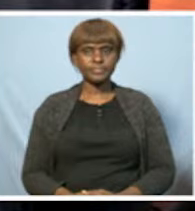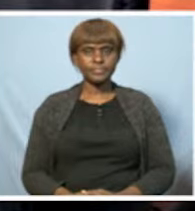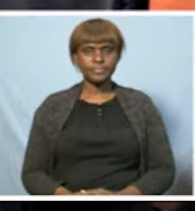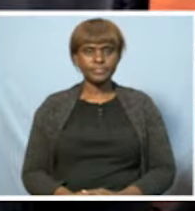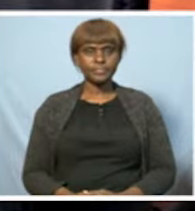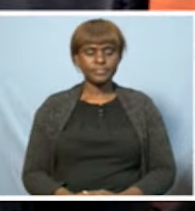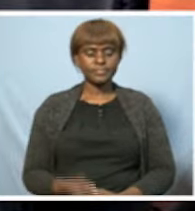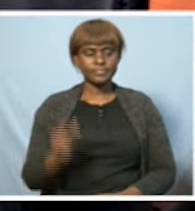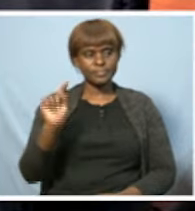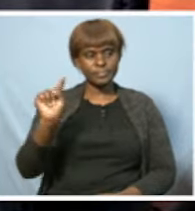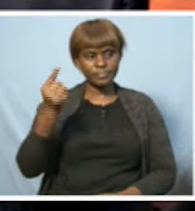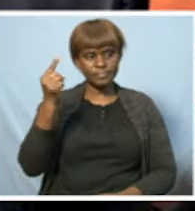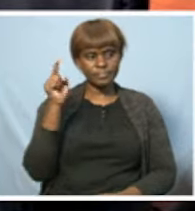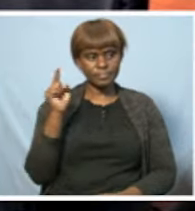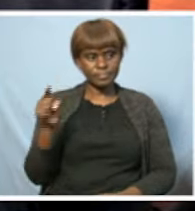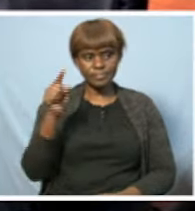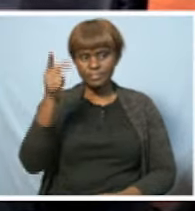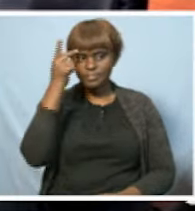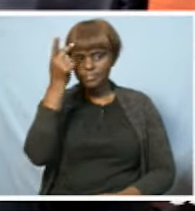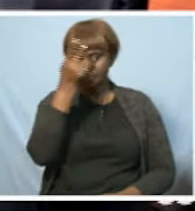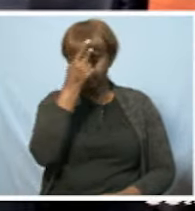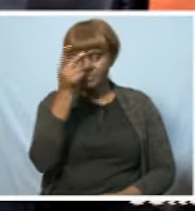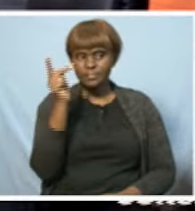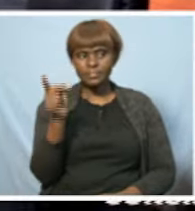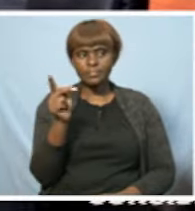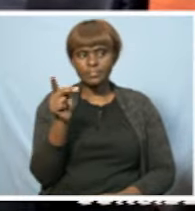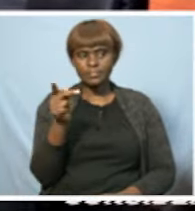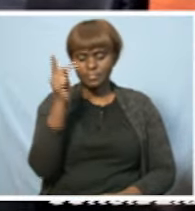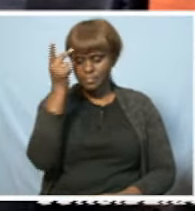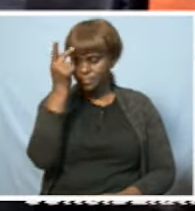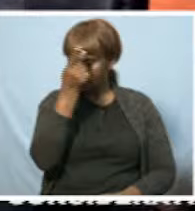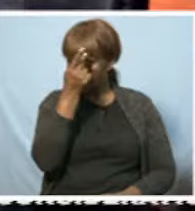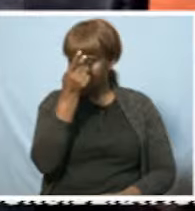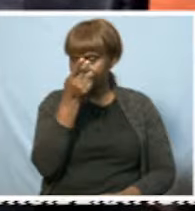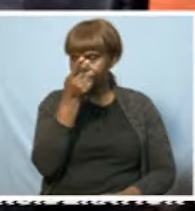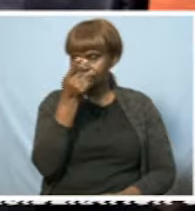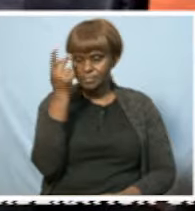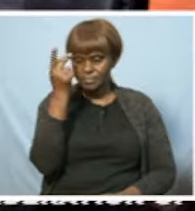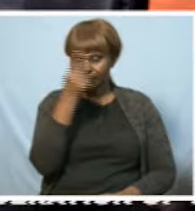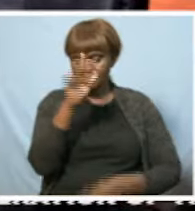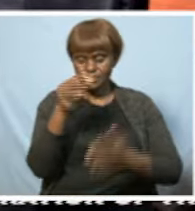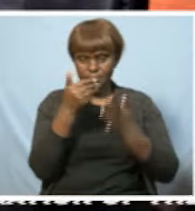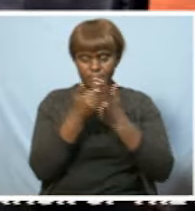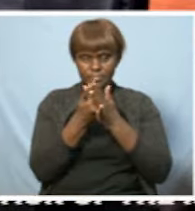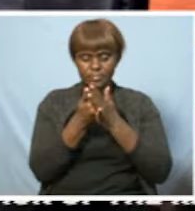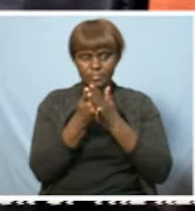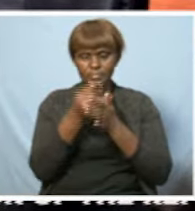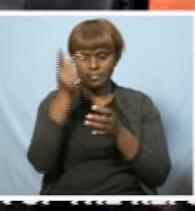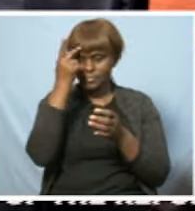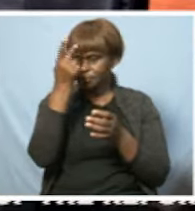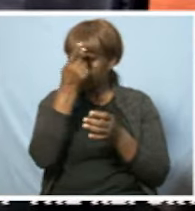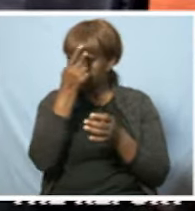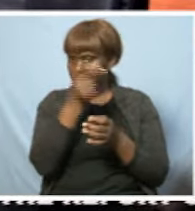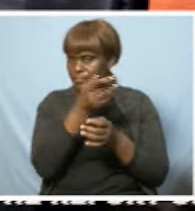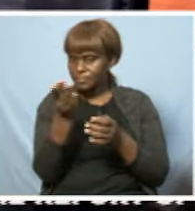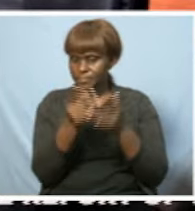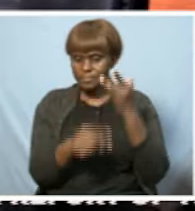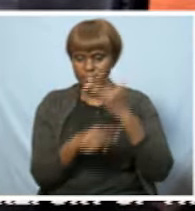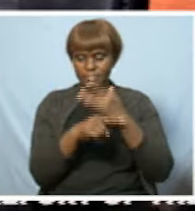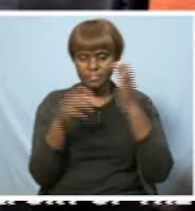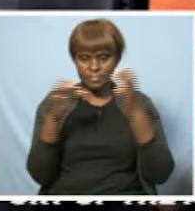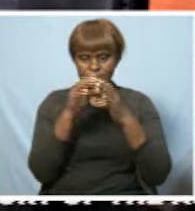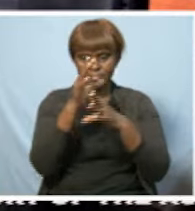First of all, PETAUKE as a whole, PETAUKE Town Council